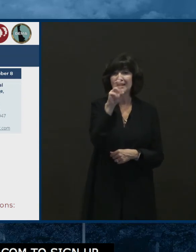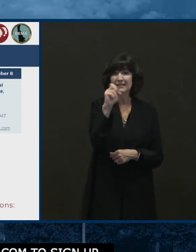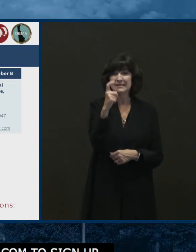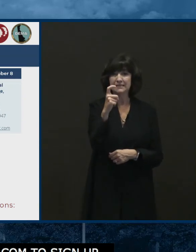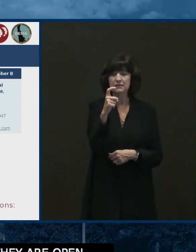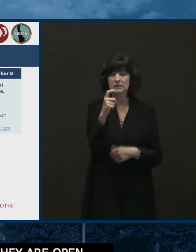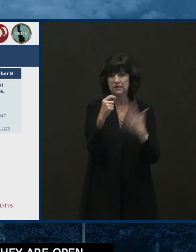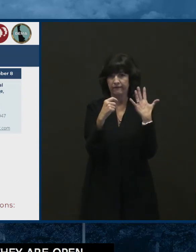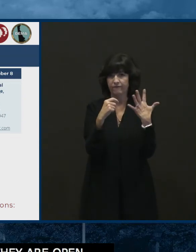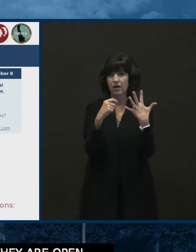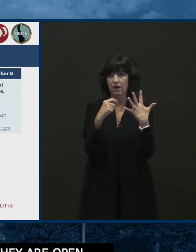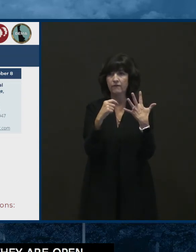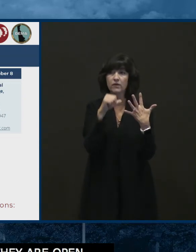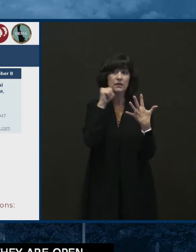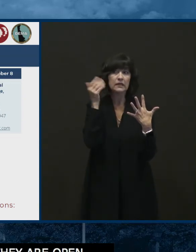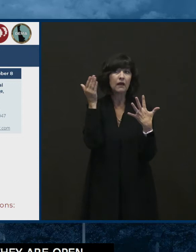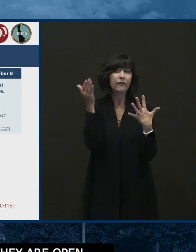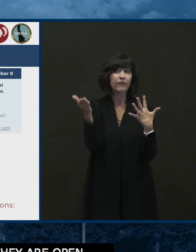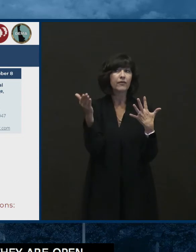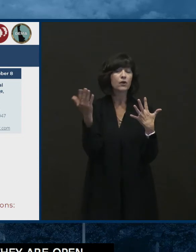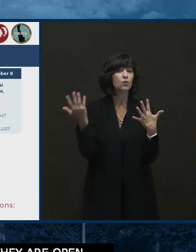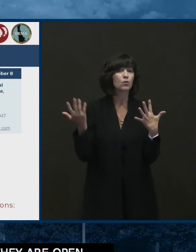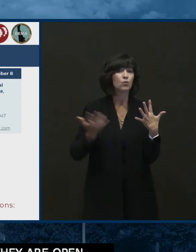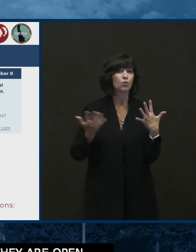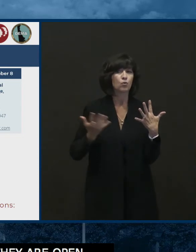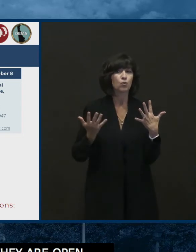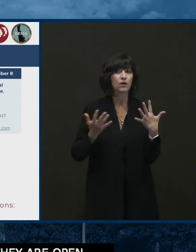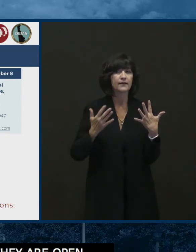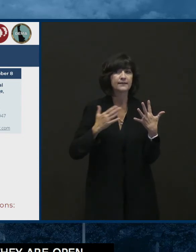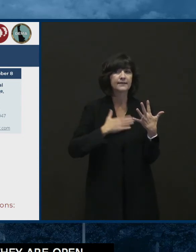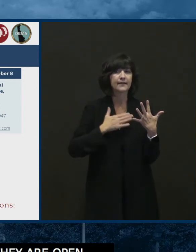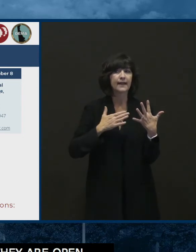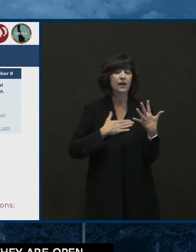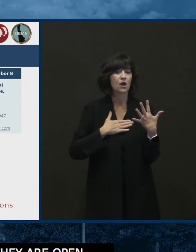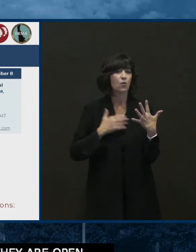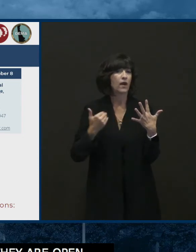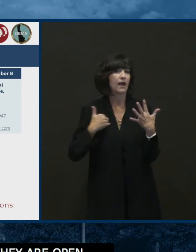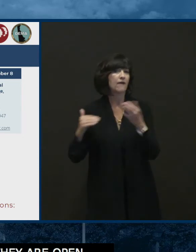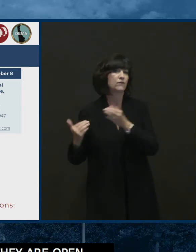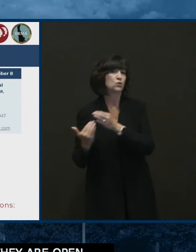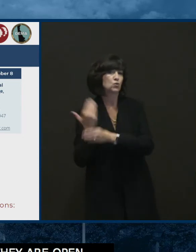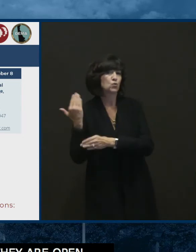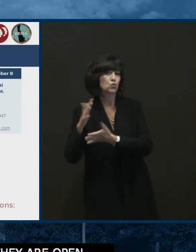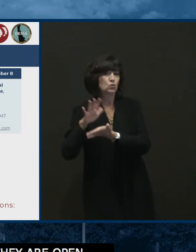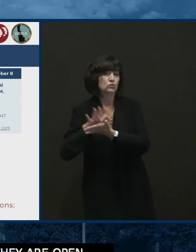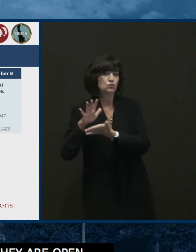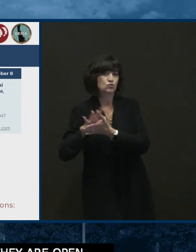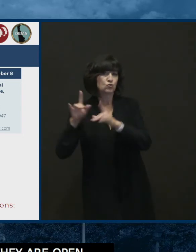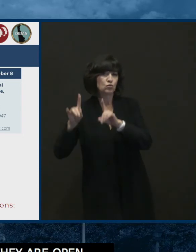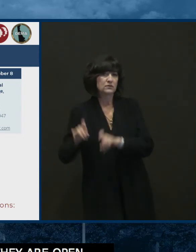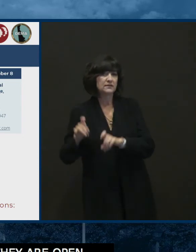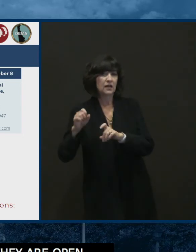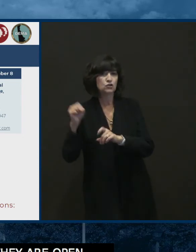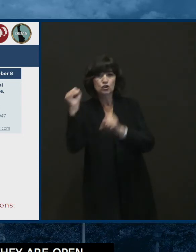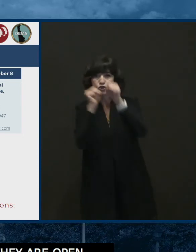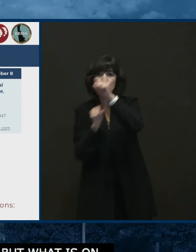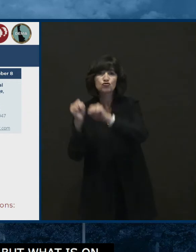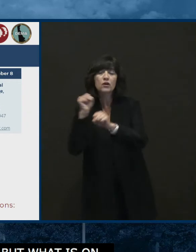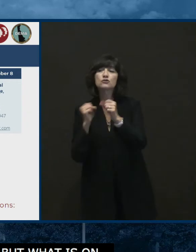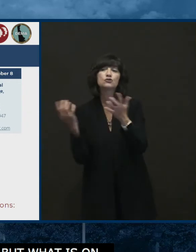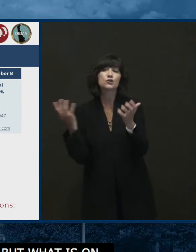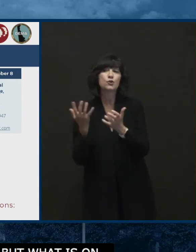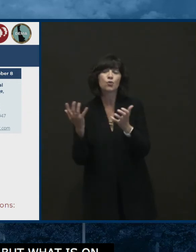here is kind of our beginning of a new part of our school testing strategy, which is going to be the